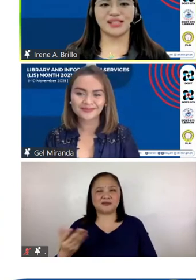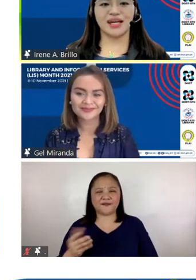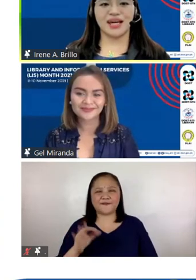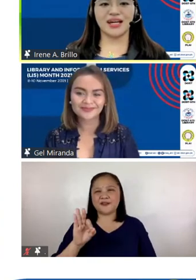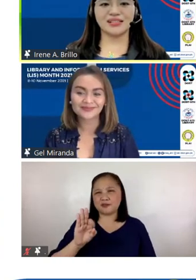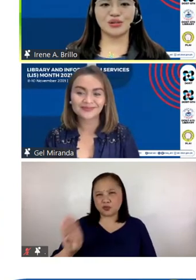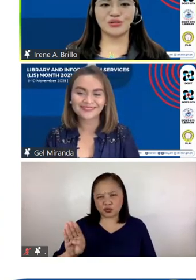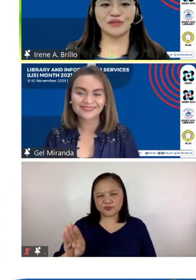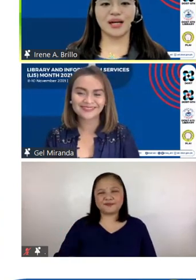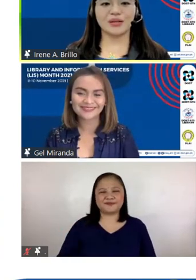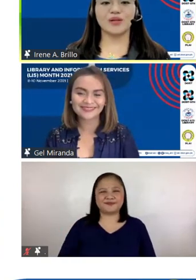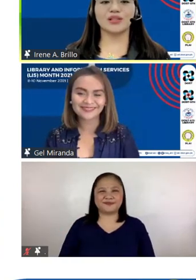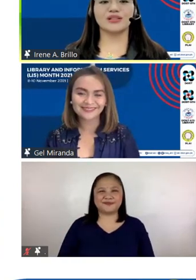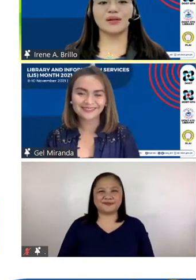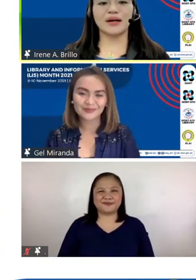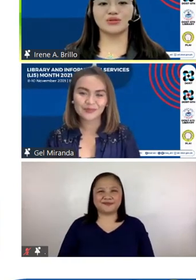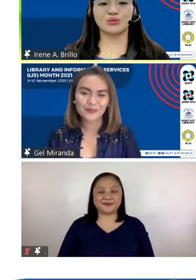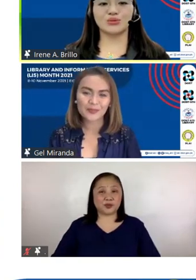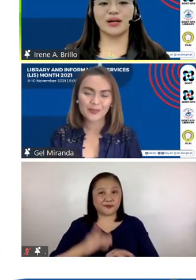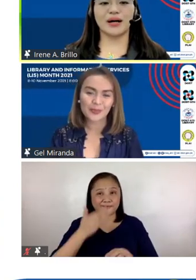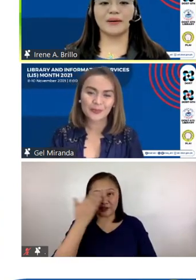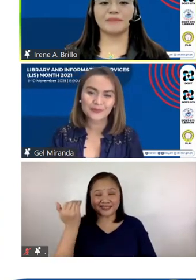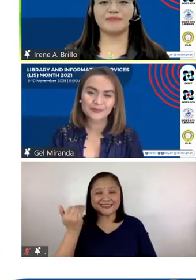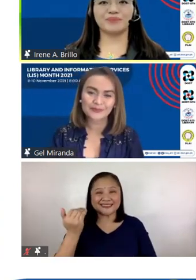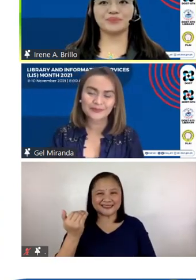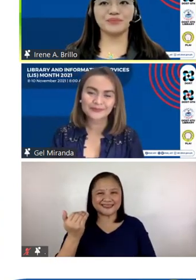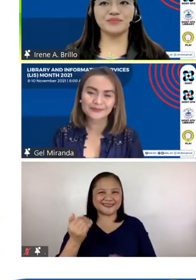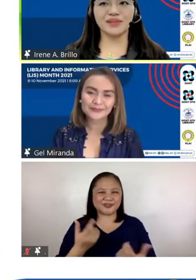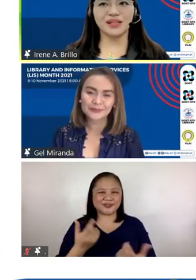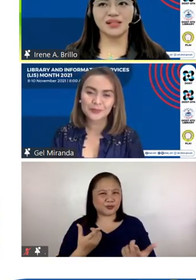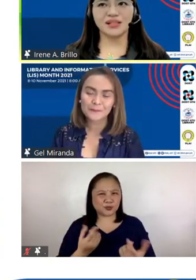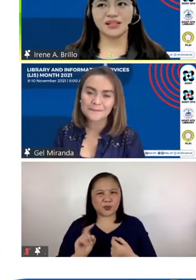page. And don't forget po to